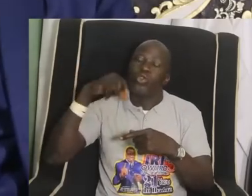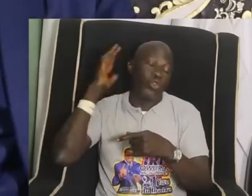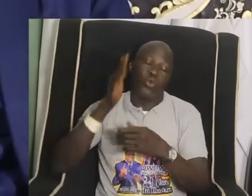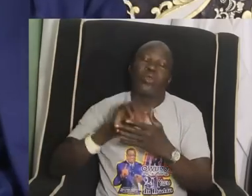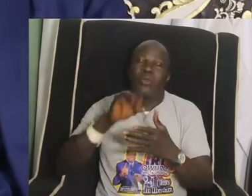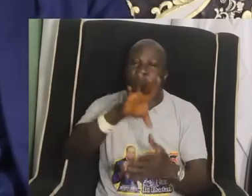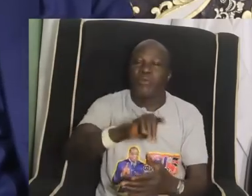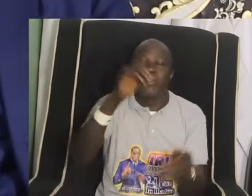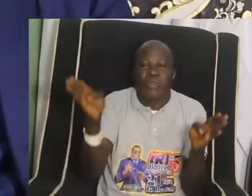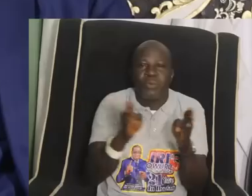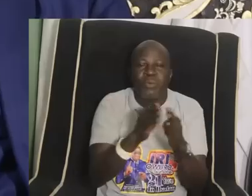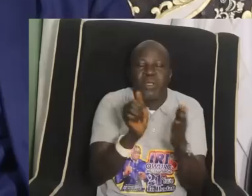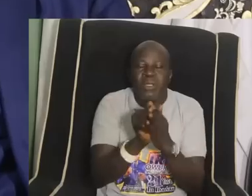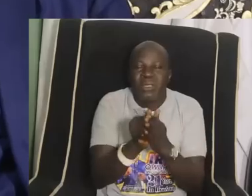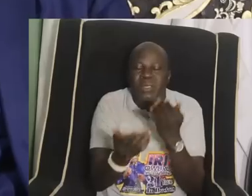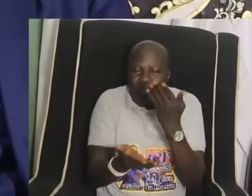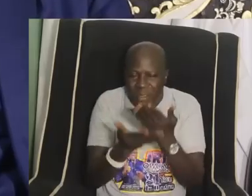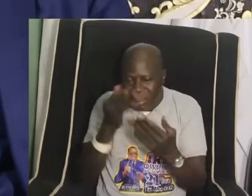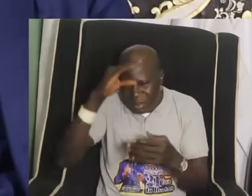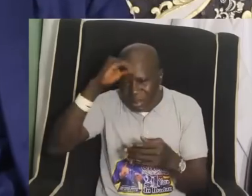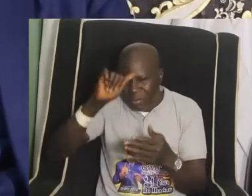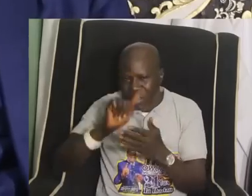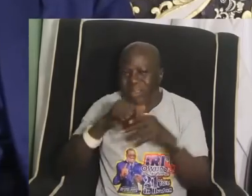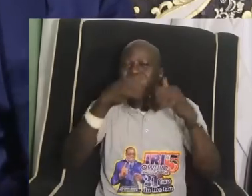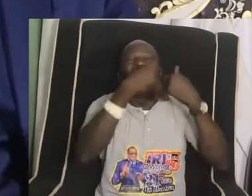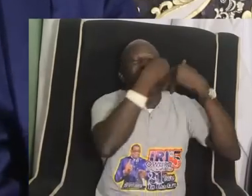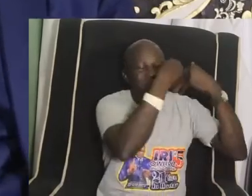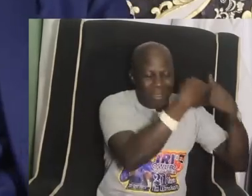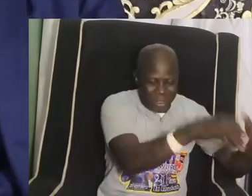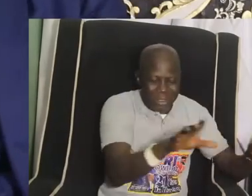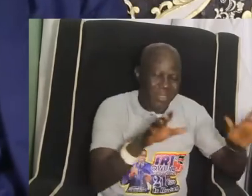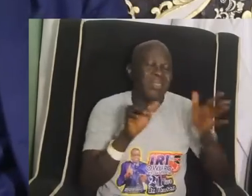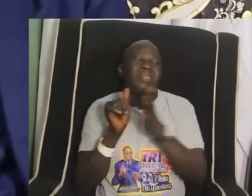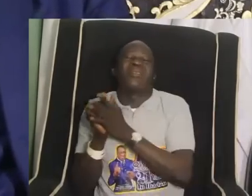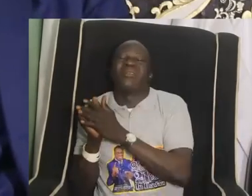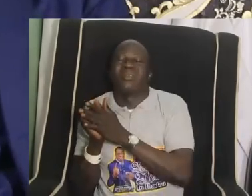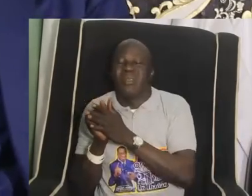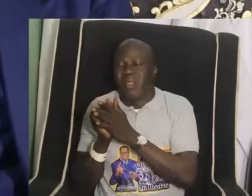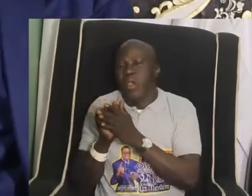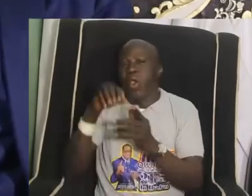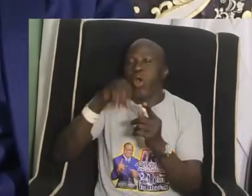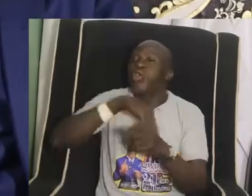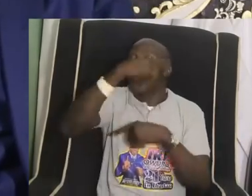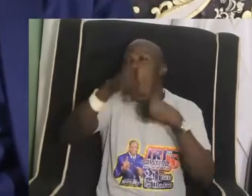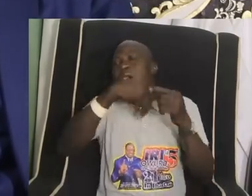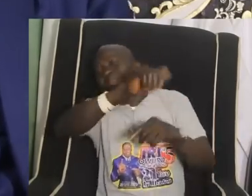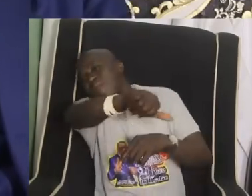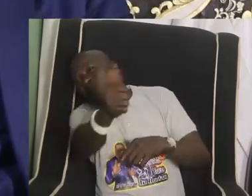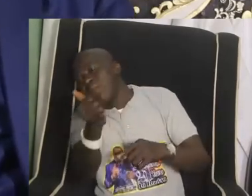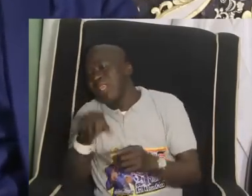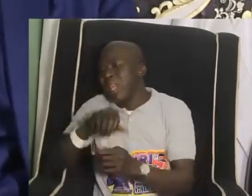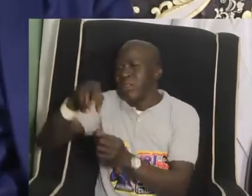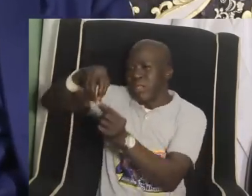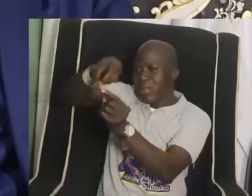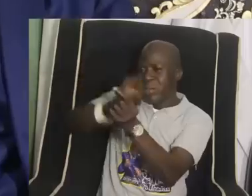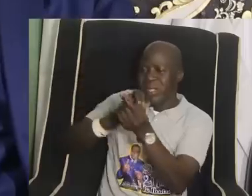dada. You first meet a gentleman. Oh, pada miss e na you later miss it because you not buy it. So all wa lo wa ogede. You